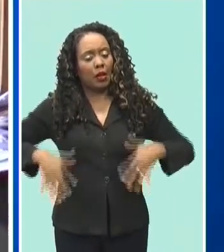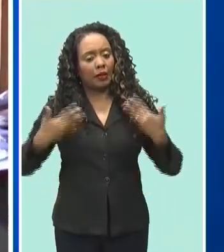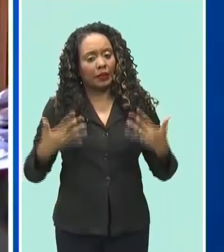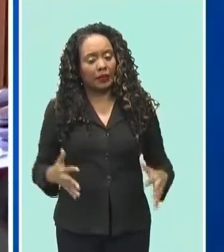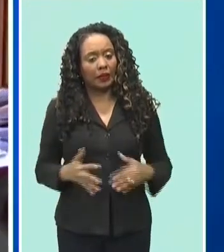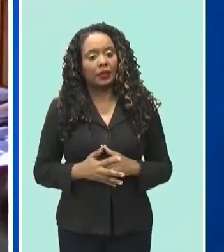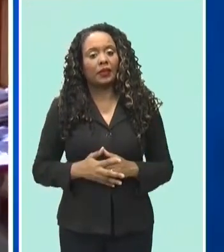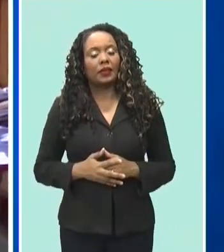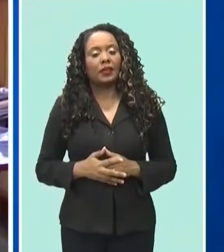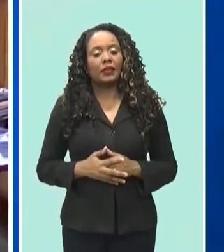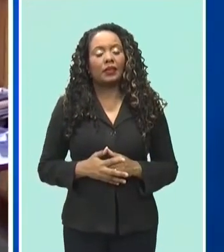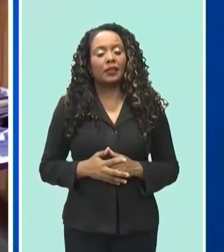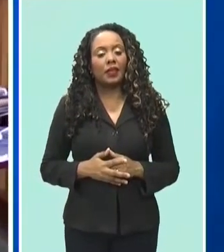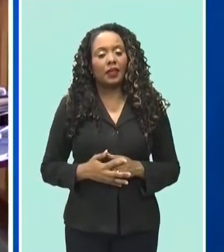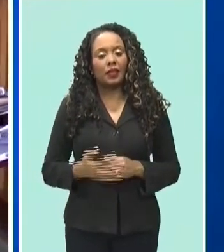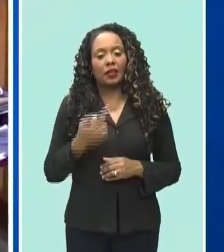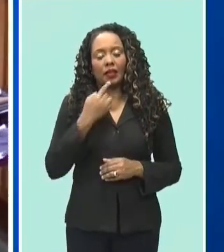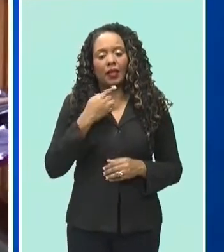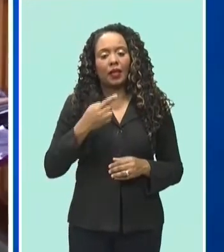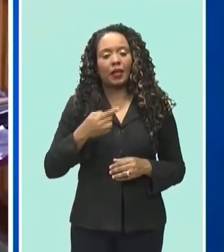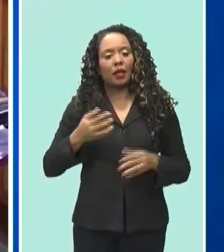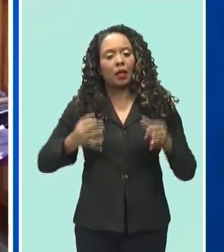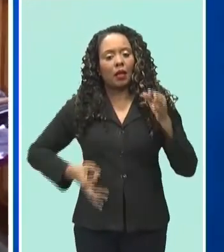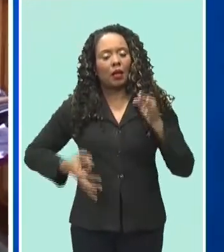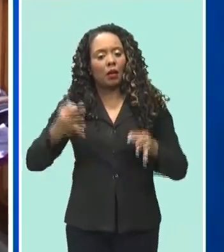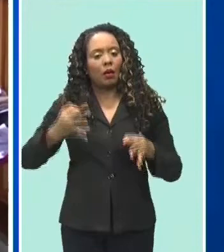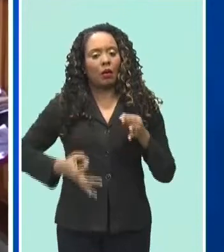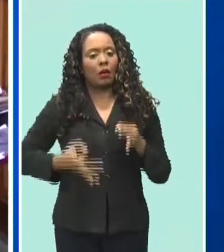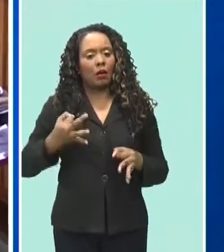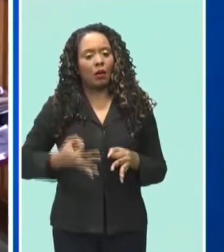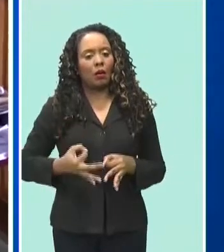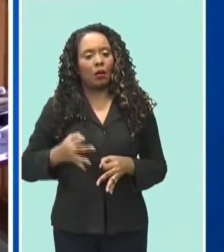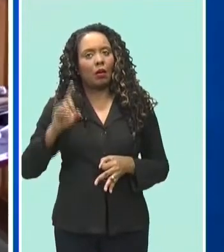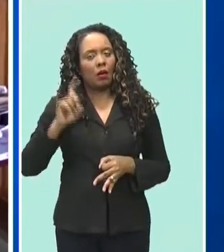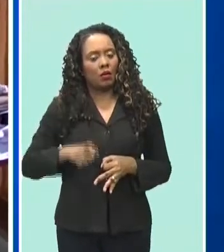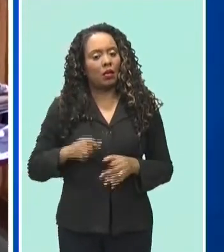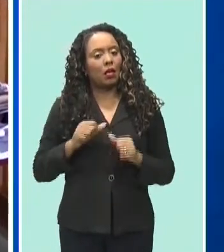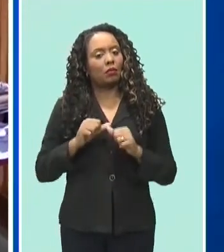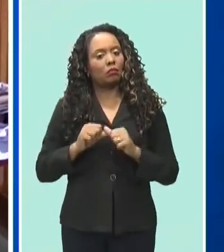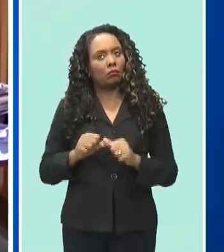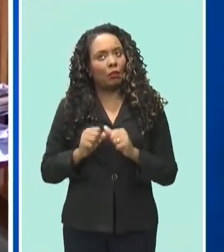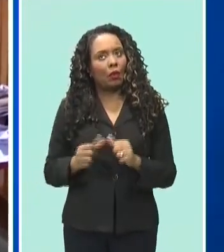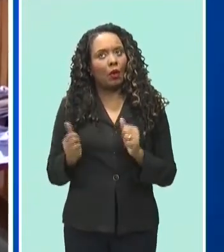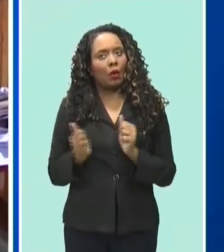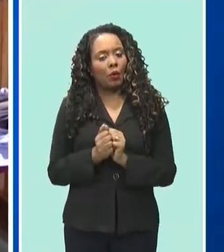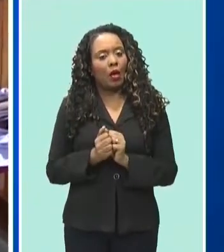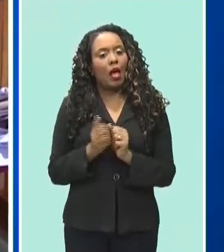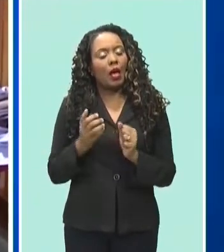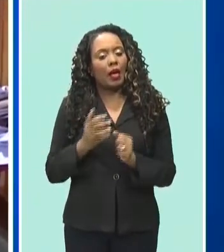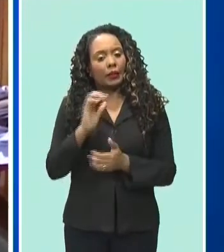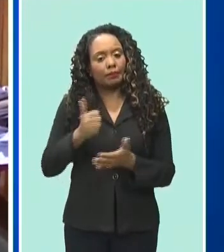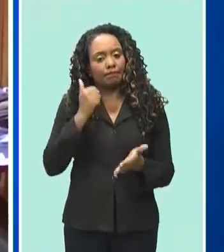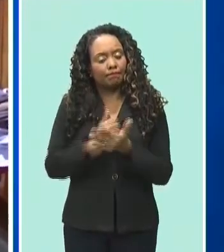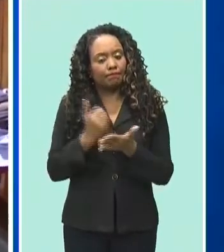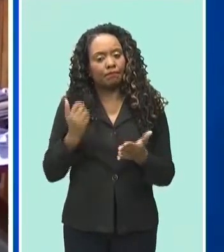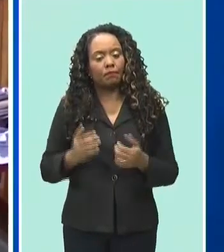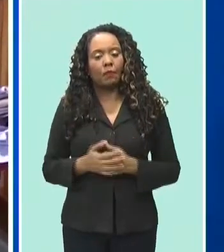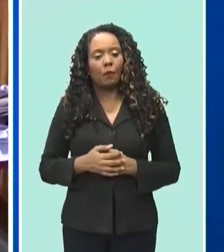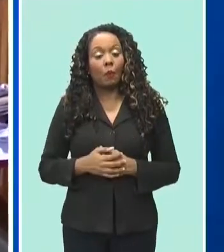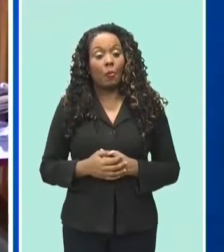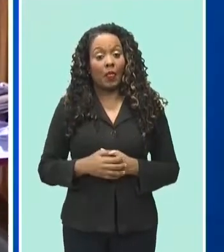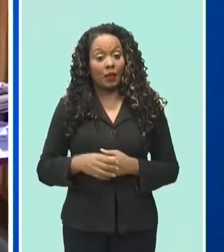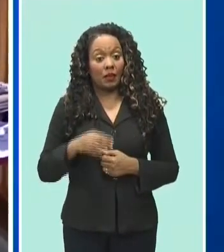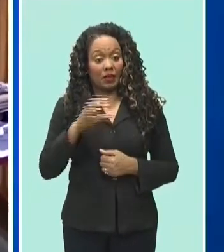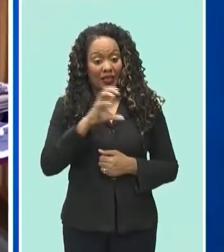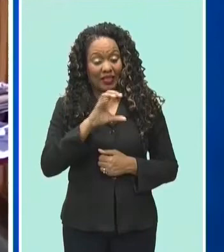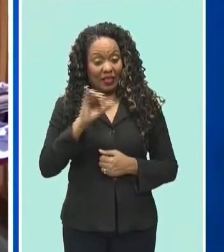hearing, Nandlall said the court should not exercise restraint in this ruling. The CCJ said the same thing, that the